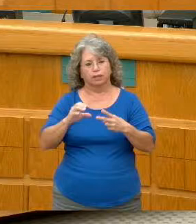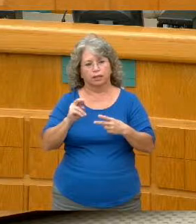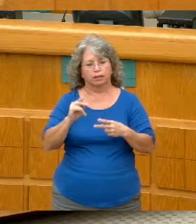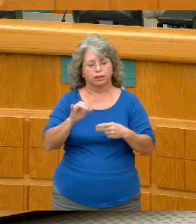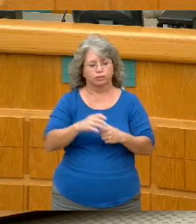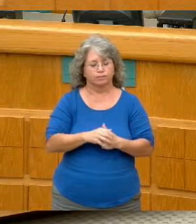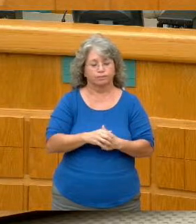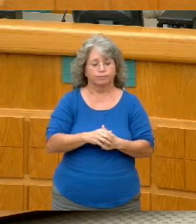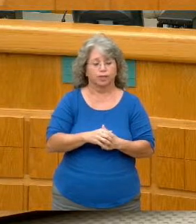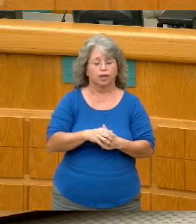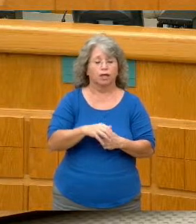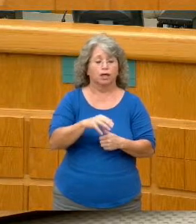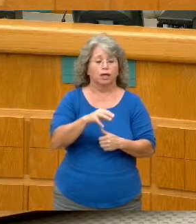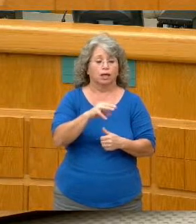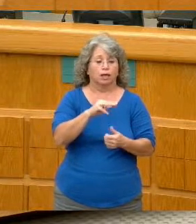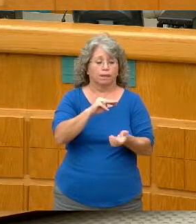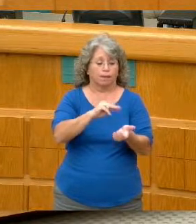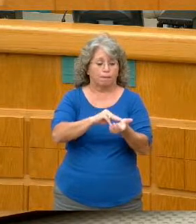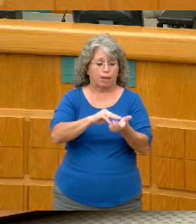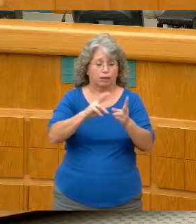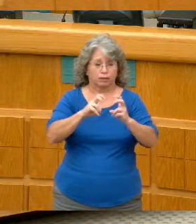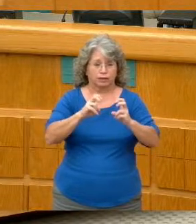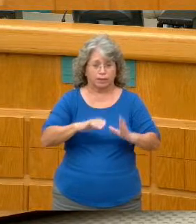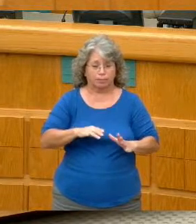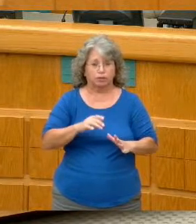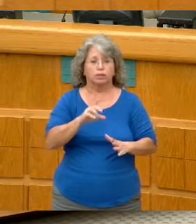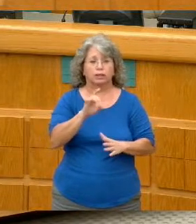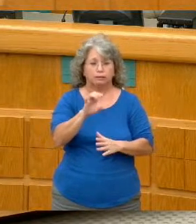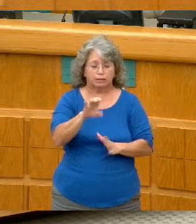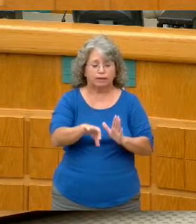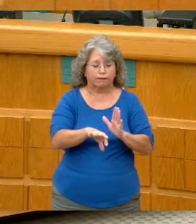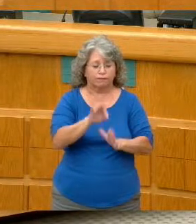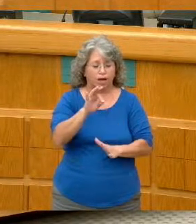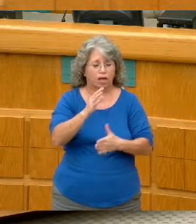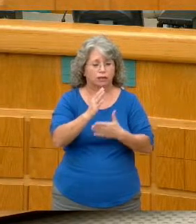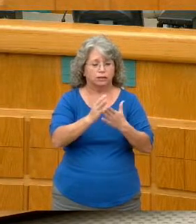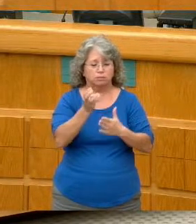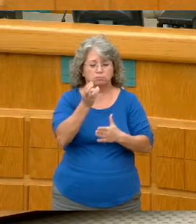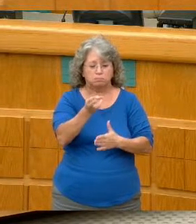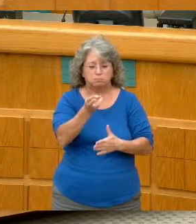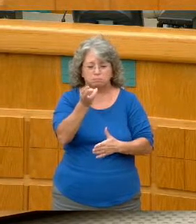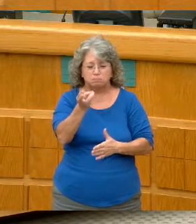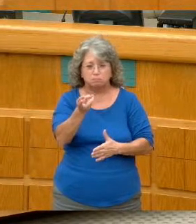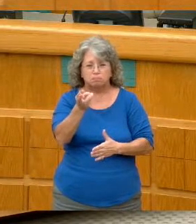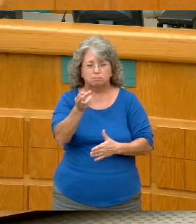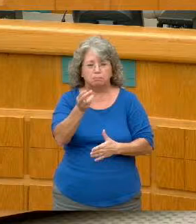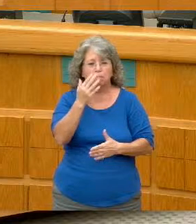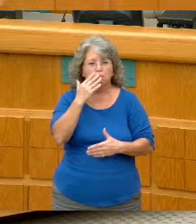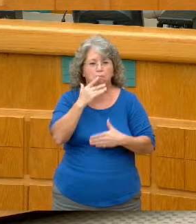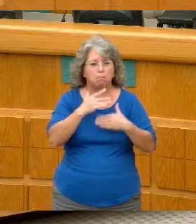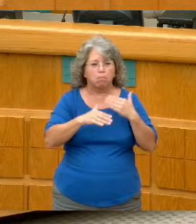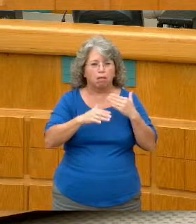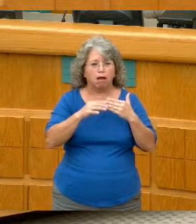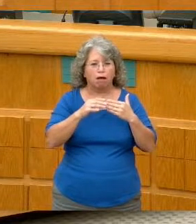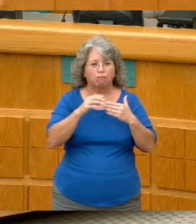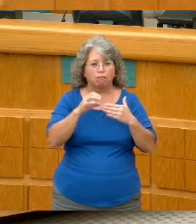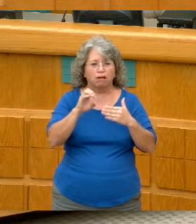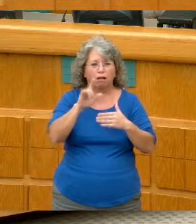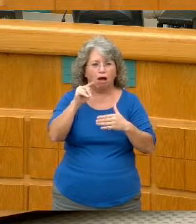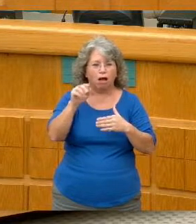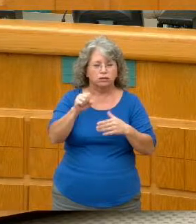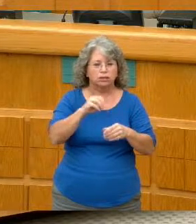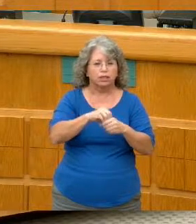the postmortem examination by the medical examiner, they found microscopic blood clots in the lungs,